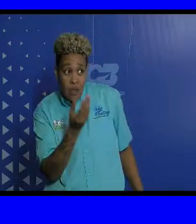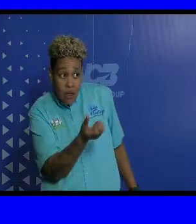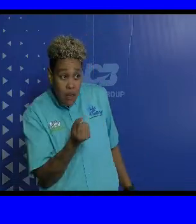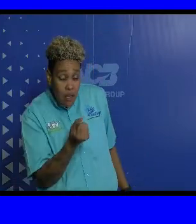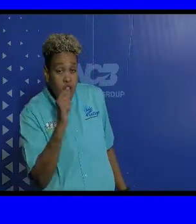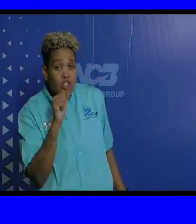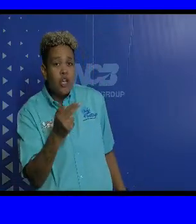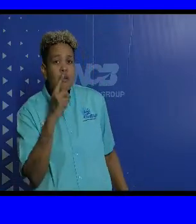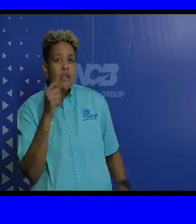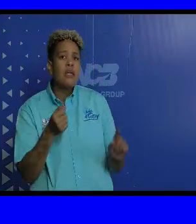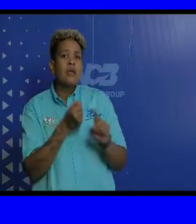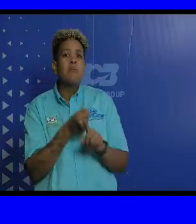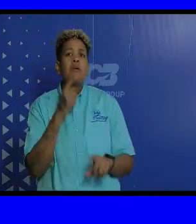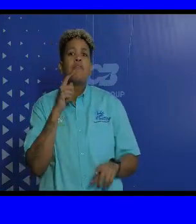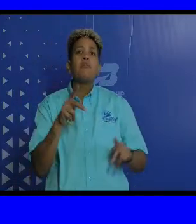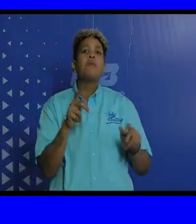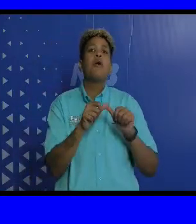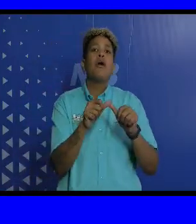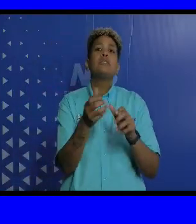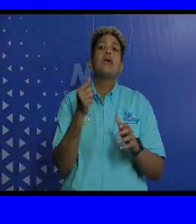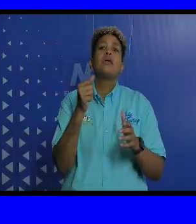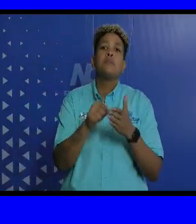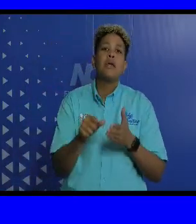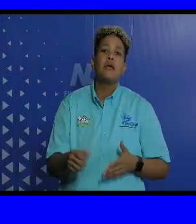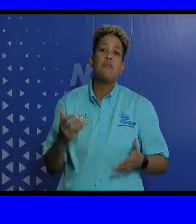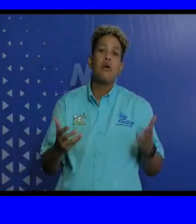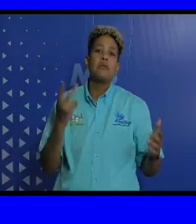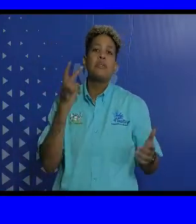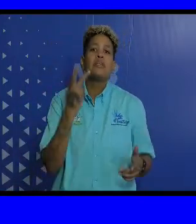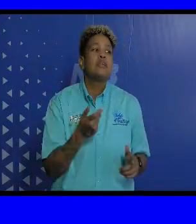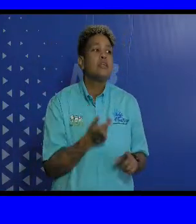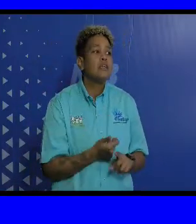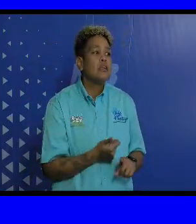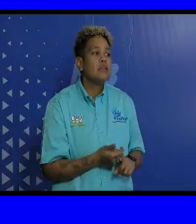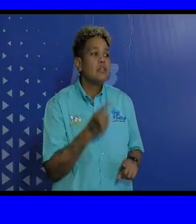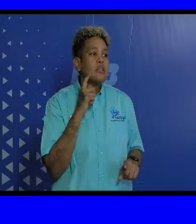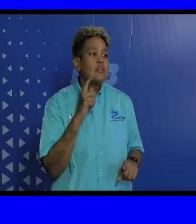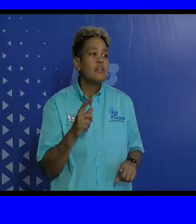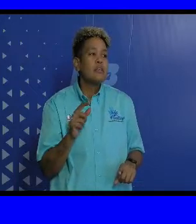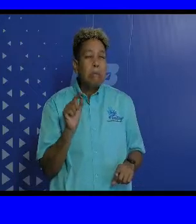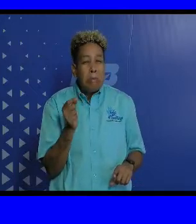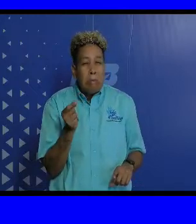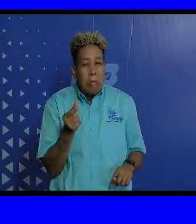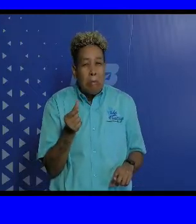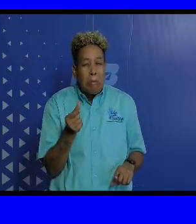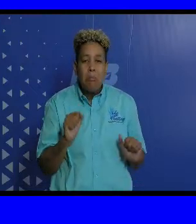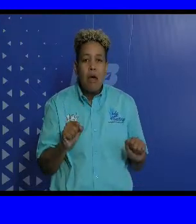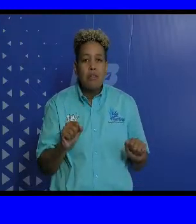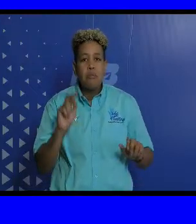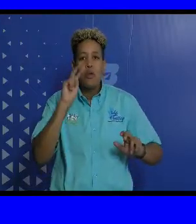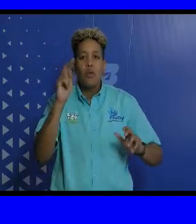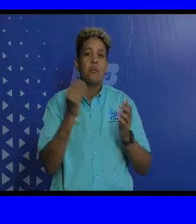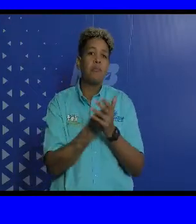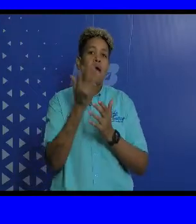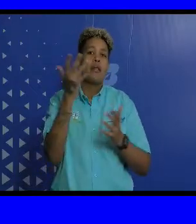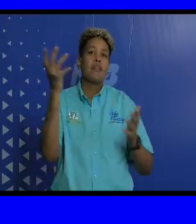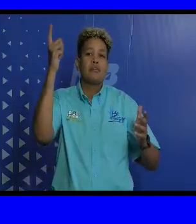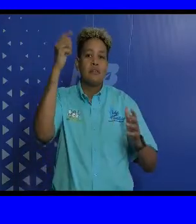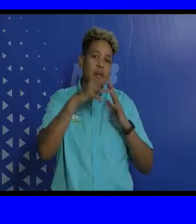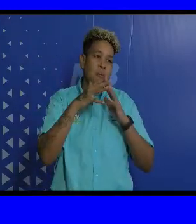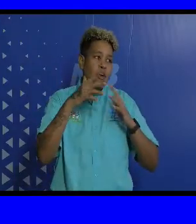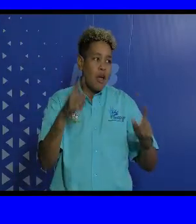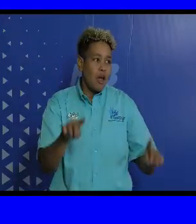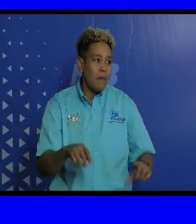mean for dividend continuity, you'd probably see that it's a pretty remote possibility that we would be looking at a North American acquisition.